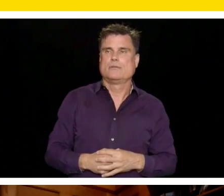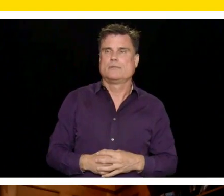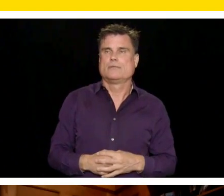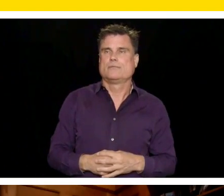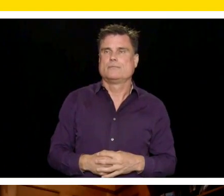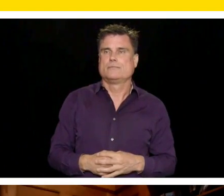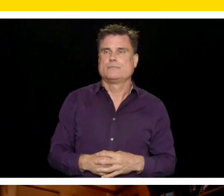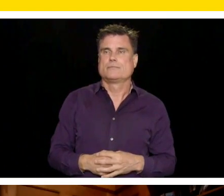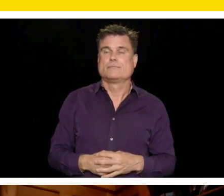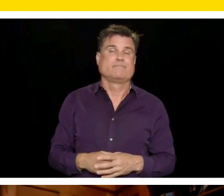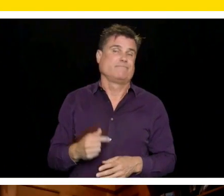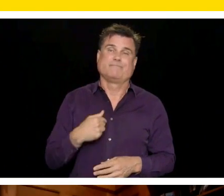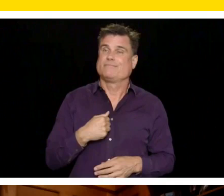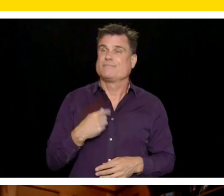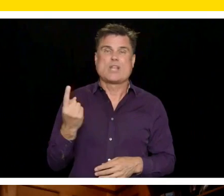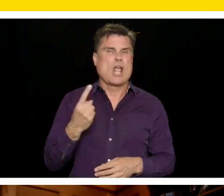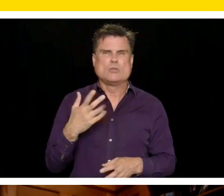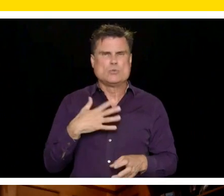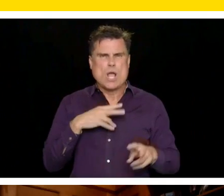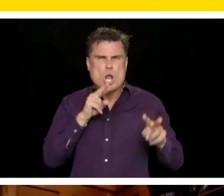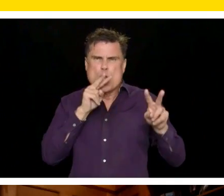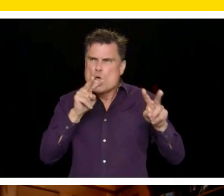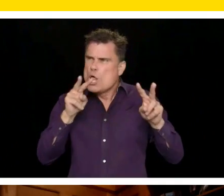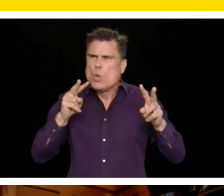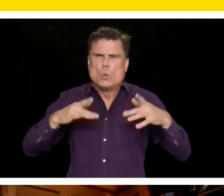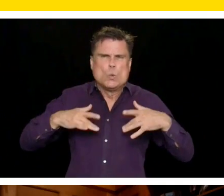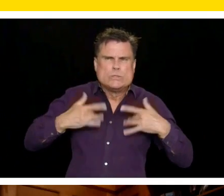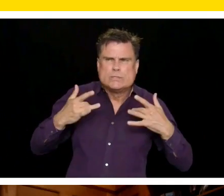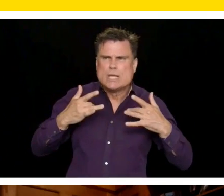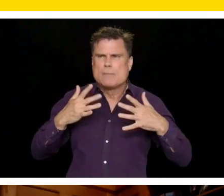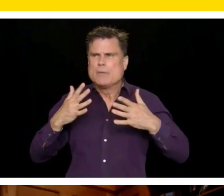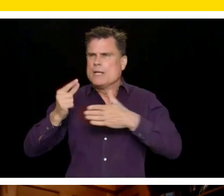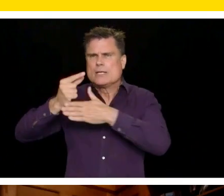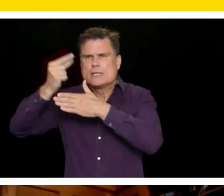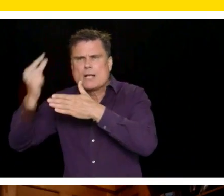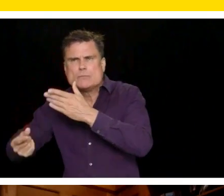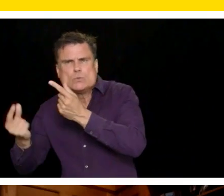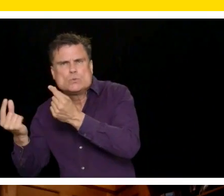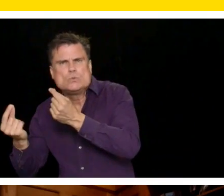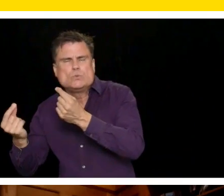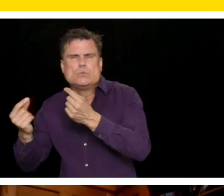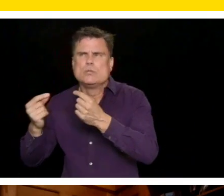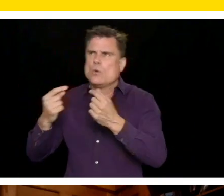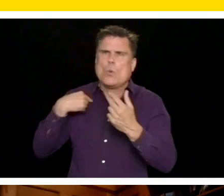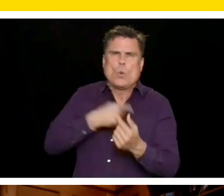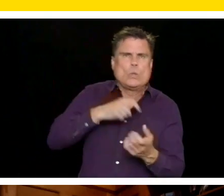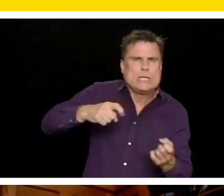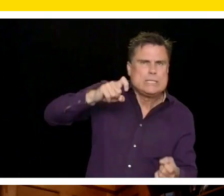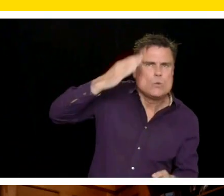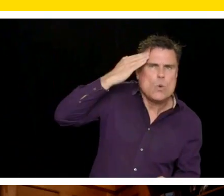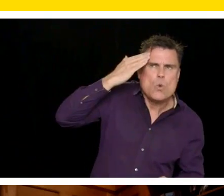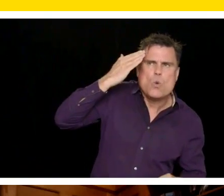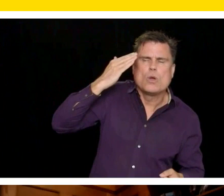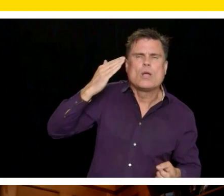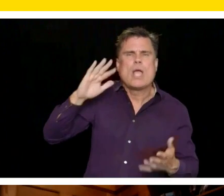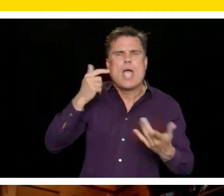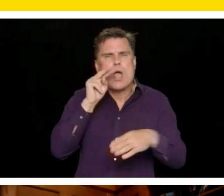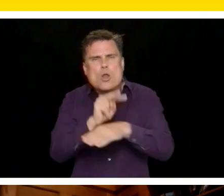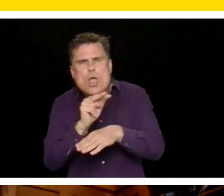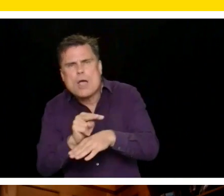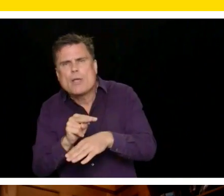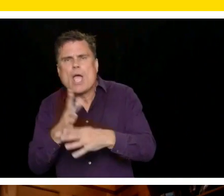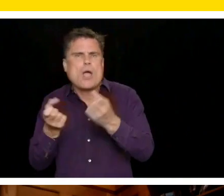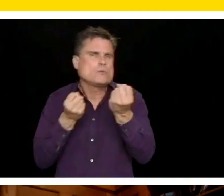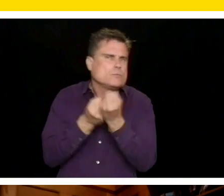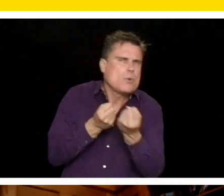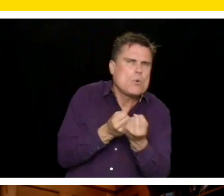to be putting forward. Should we have a second wave, and responses we need to be putting forward in the